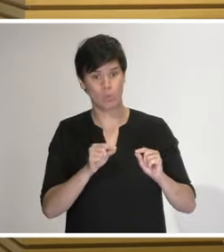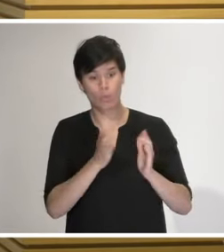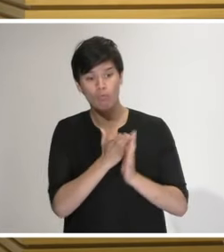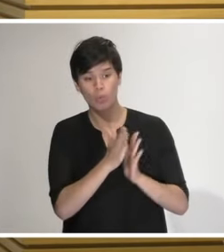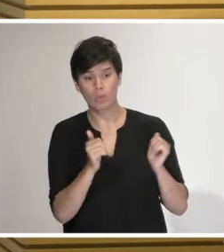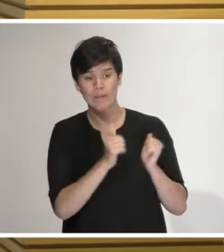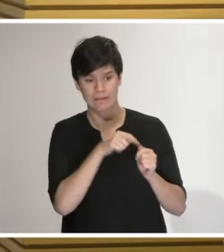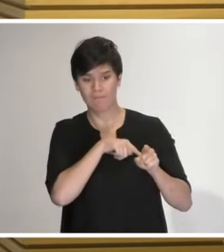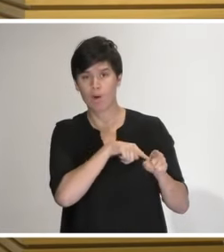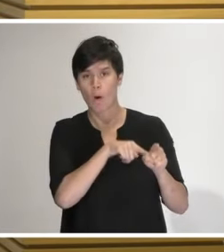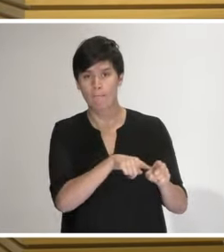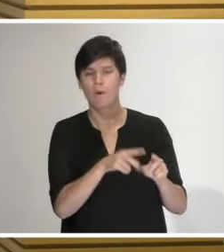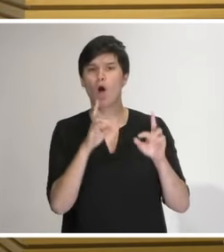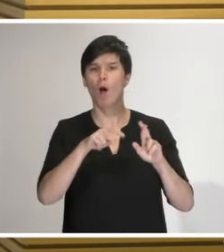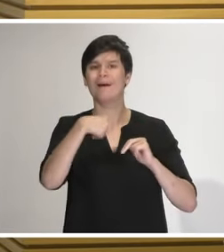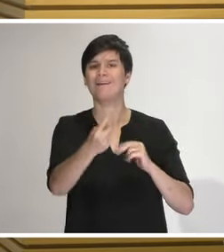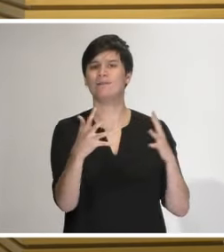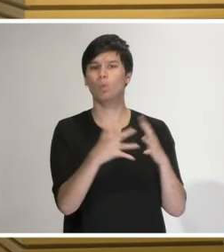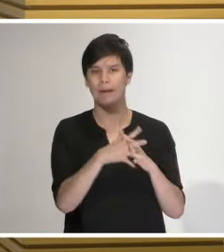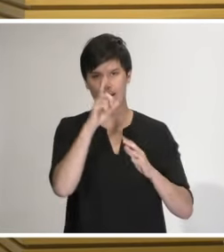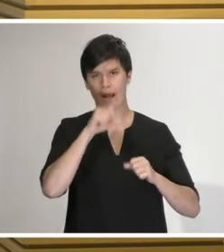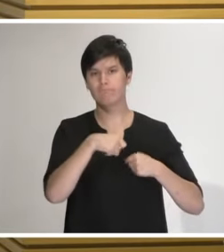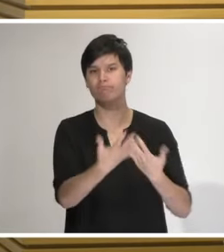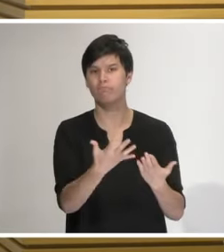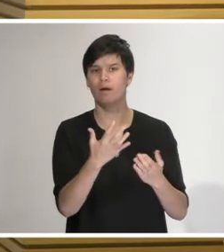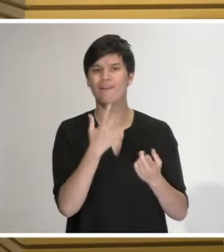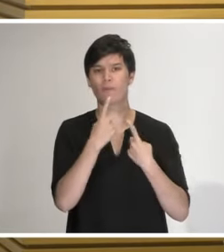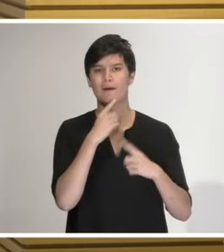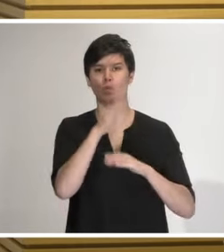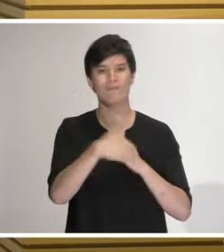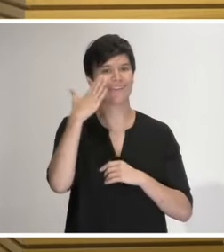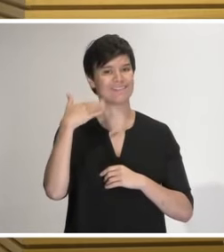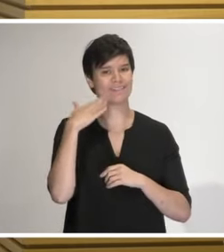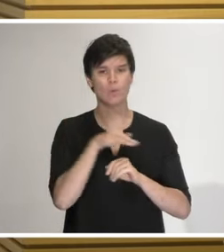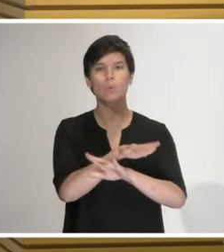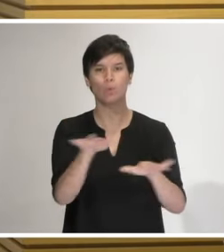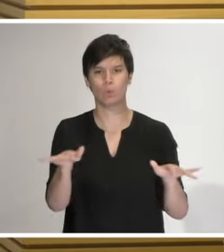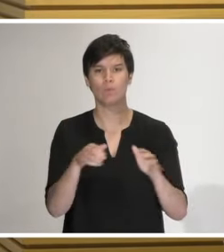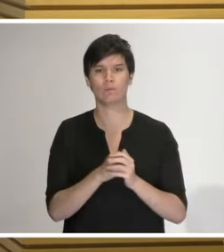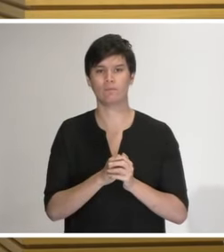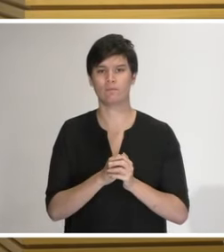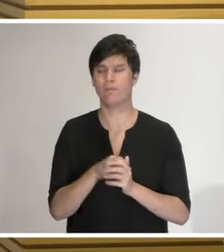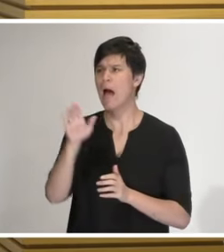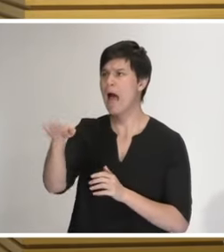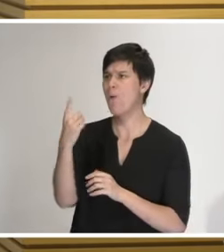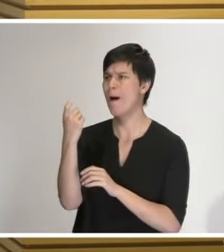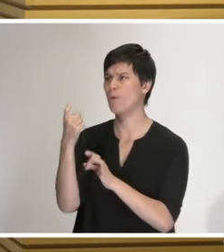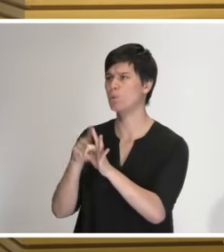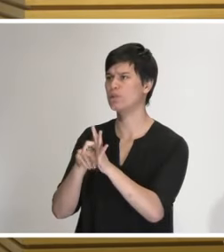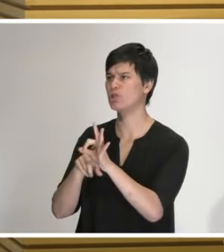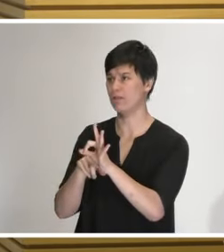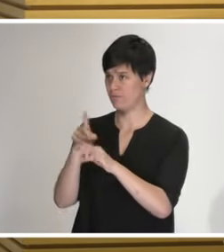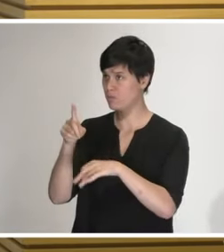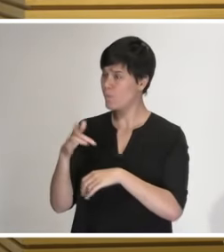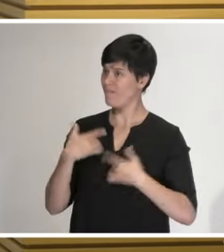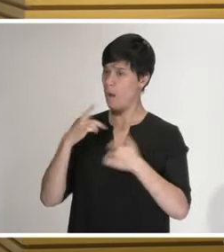hope in early next week we'll be able to provide accurate data about ethnicity. One more. Are you confident that police have enough